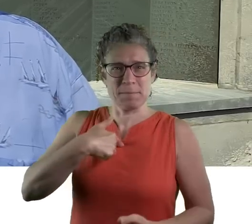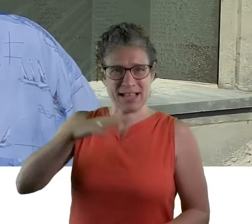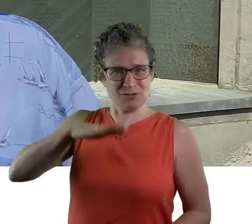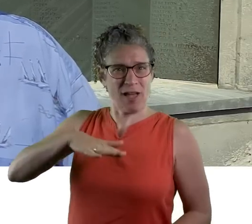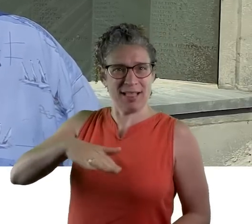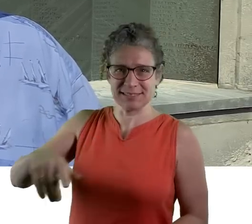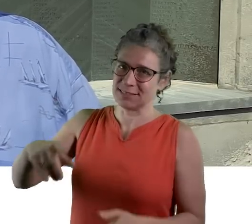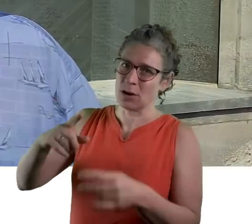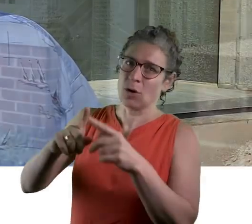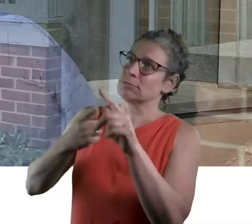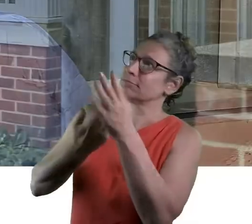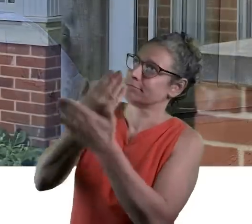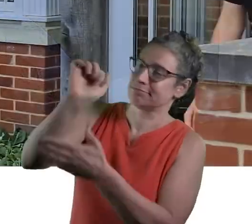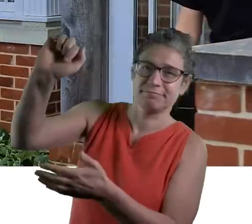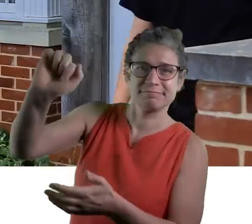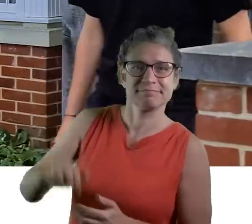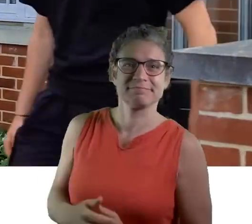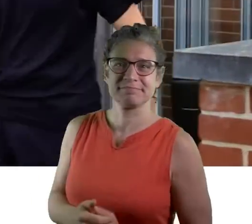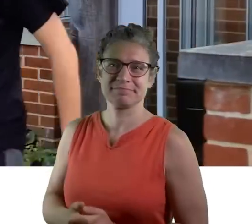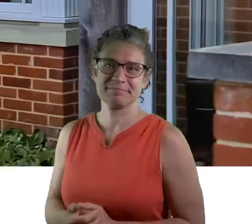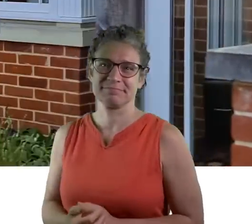child of your maidservant.